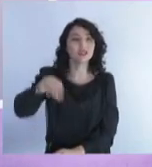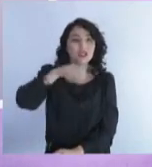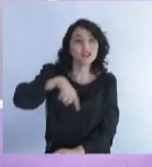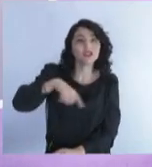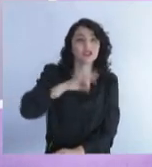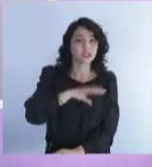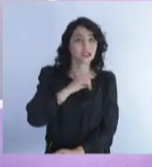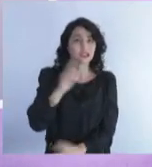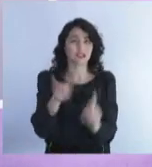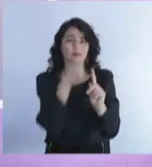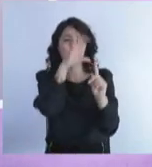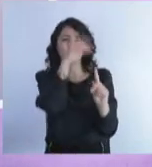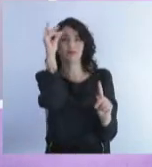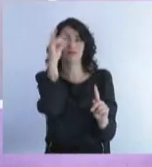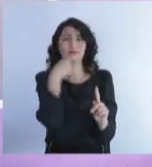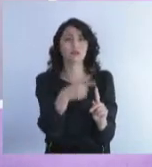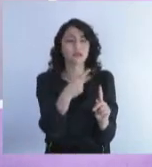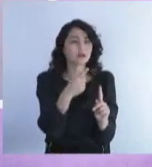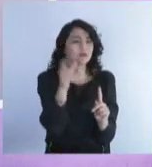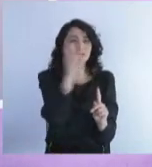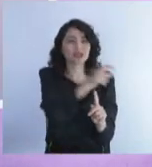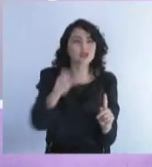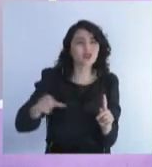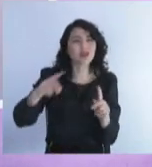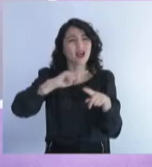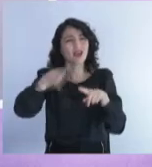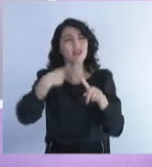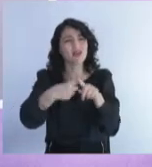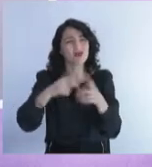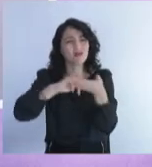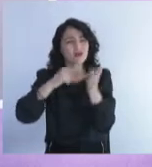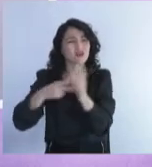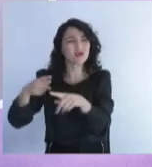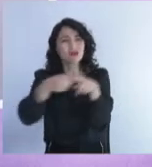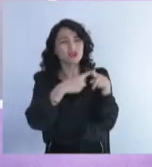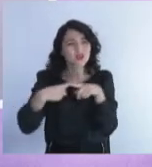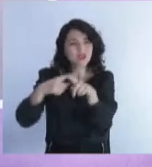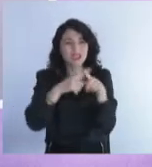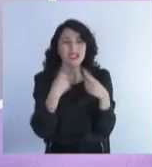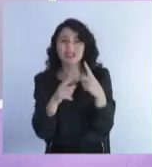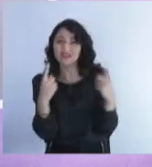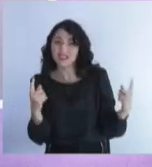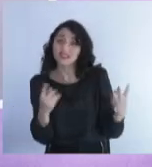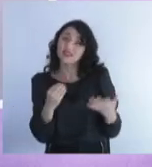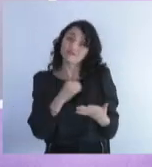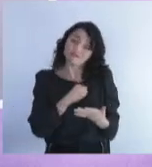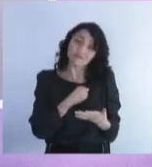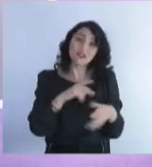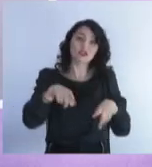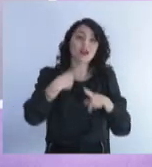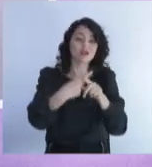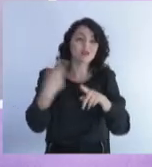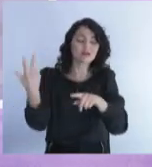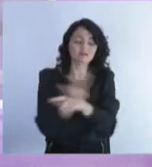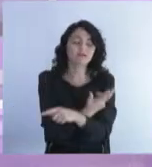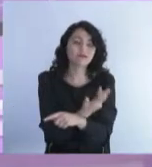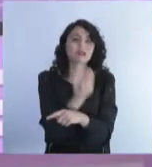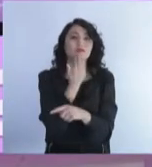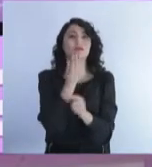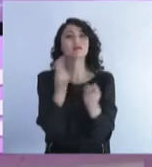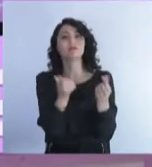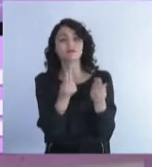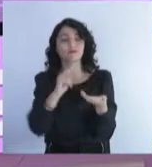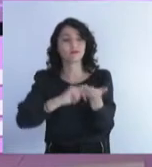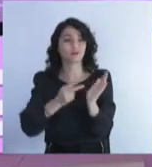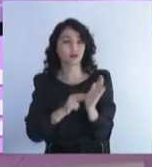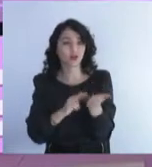We're all suffering from the COVID pandemic, which has brought, sadly, many economic failures.